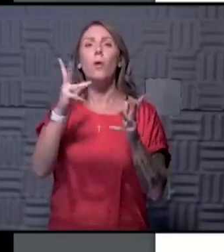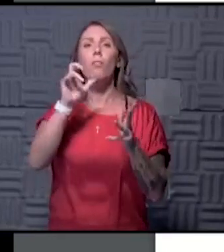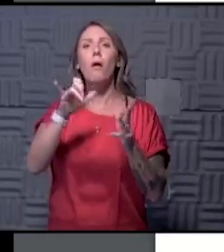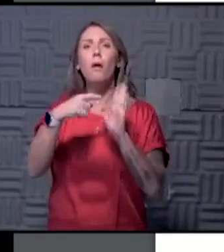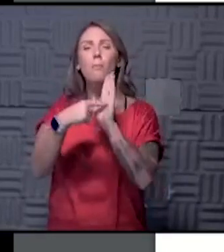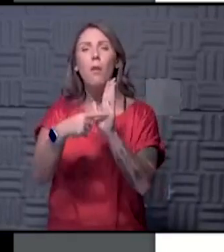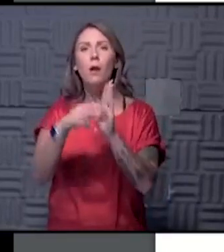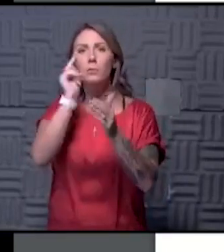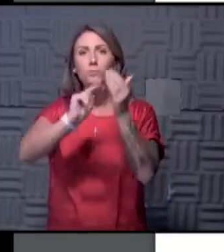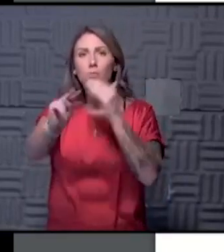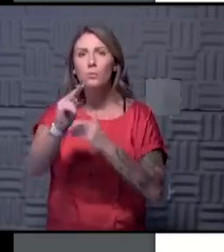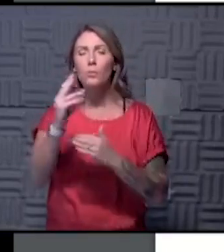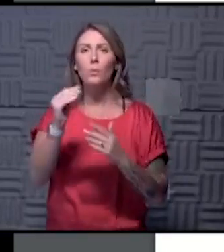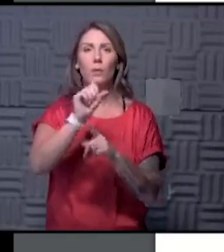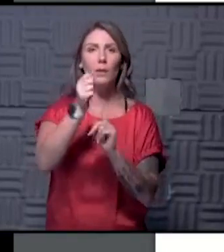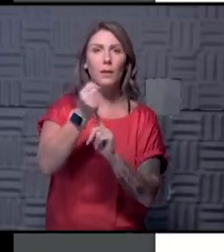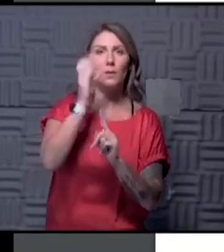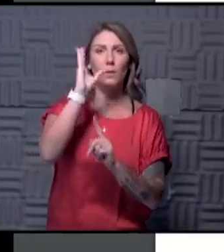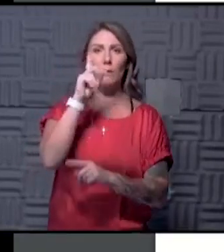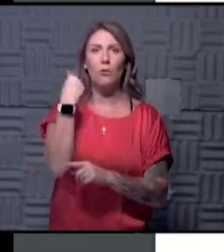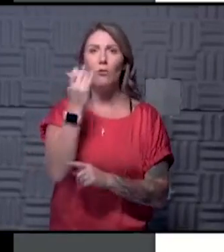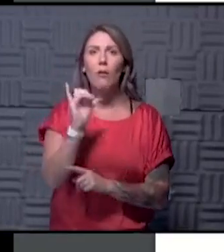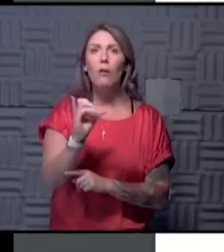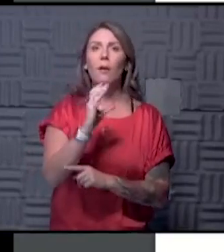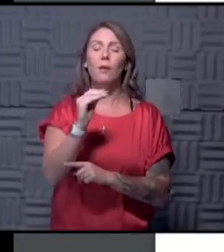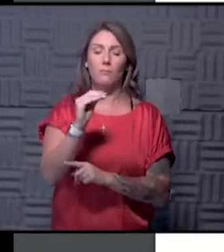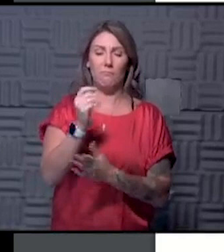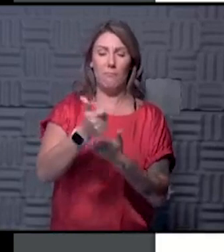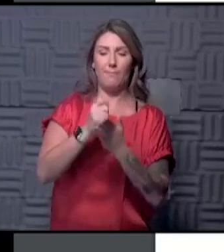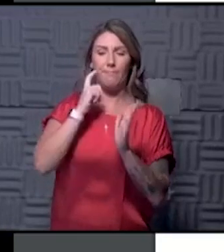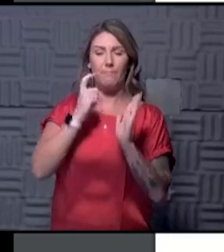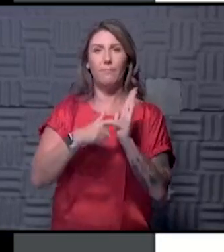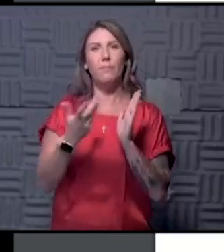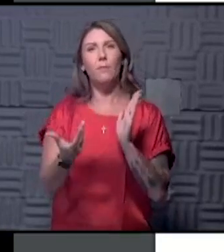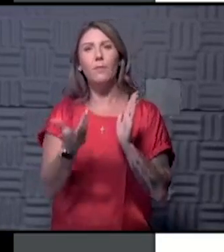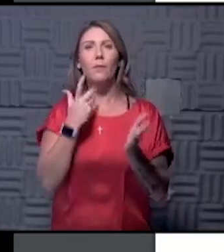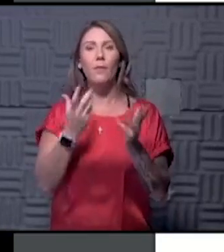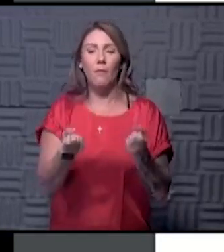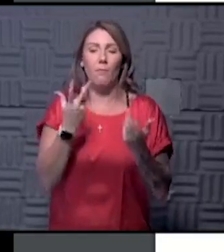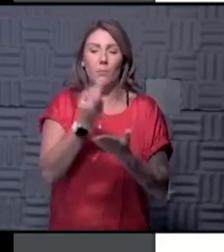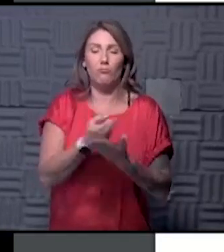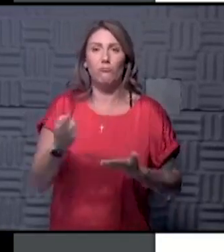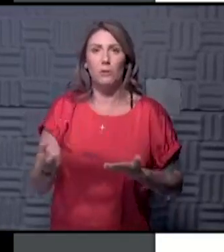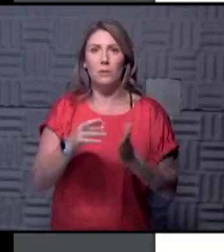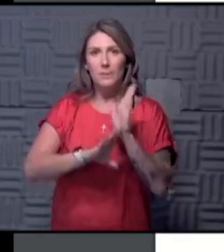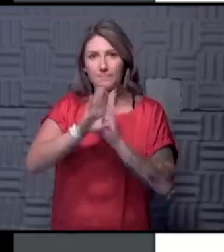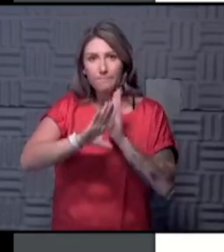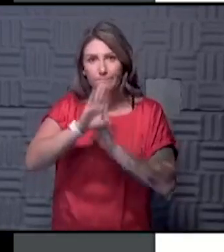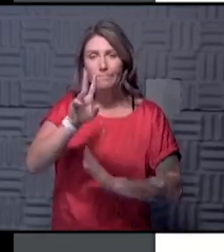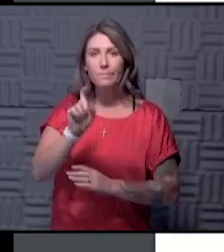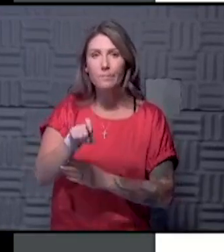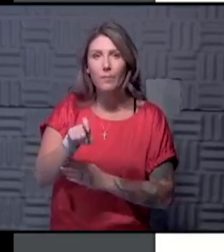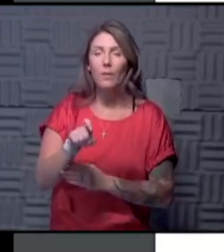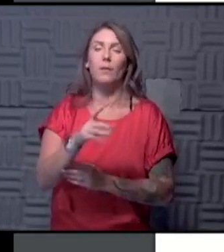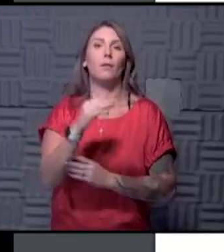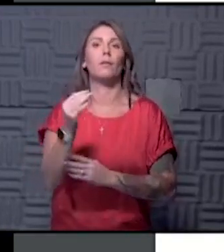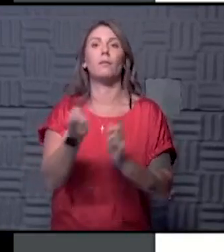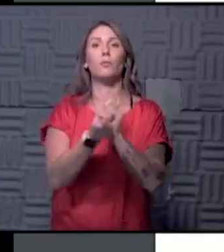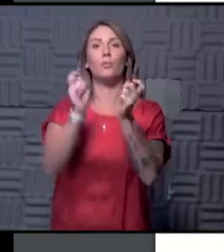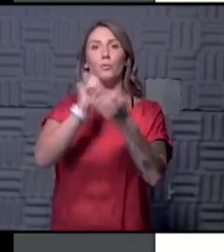will be, which is really important because that helps us indicate how much resourcing we need to devote, any changes